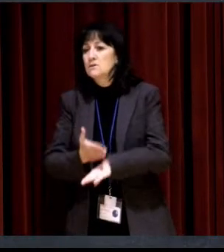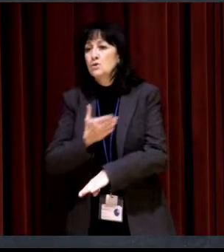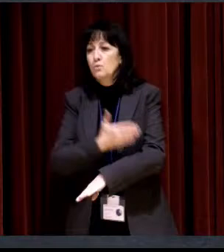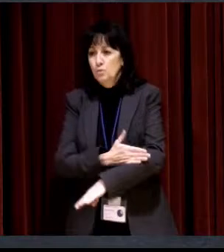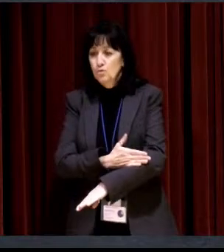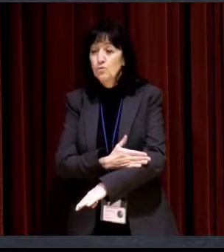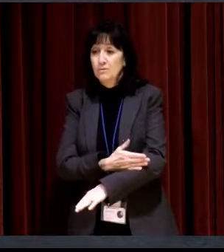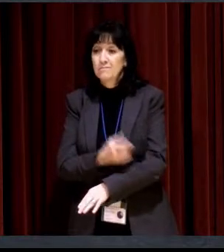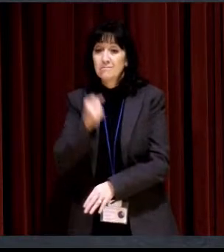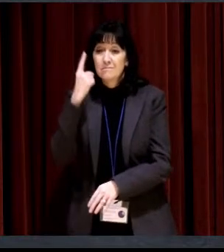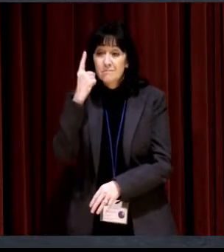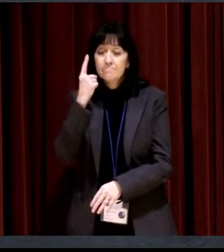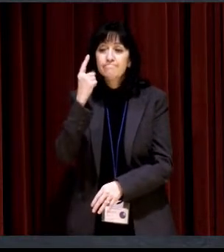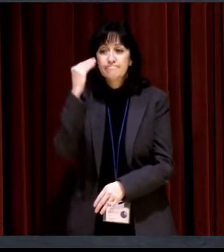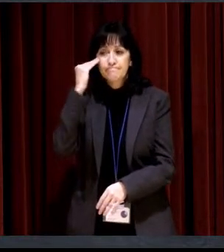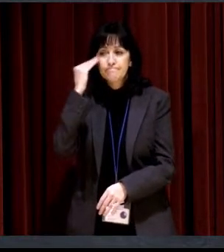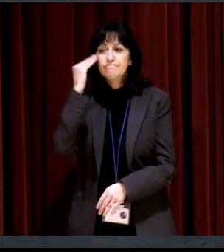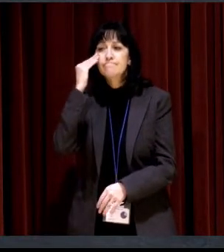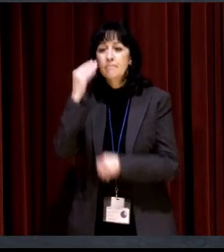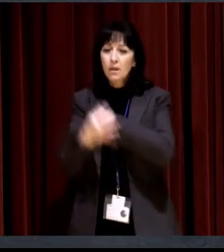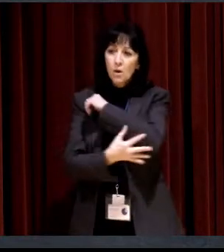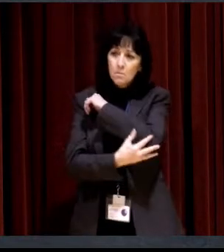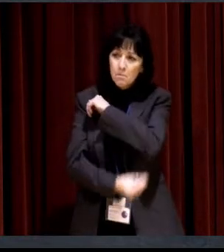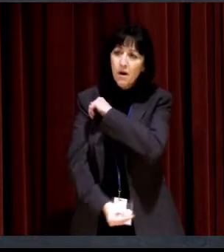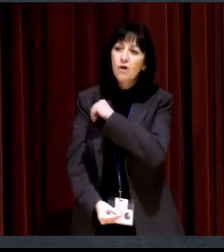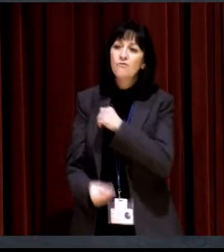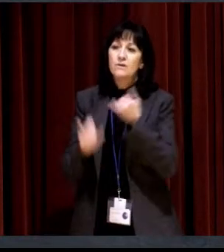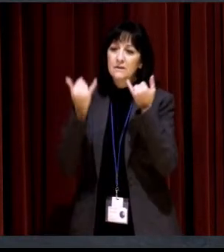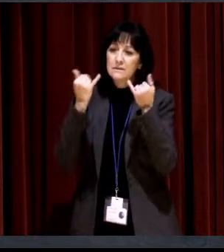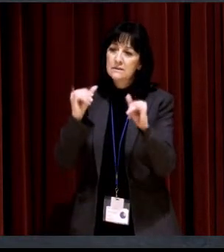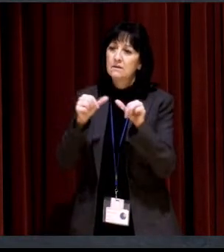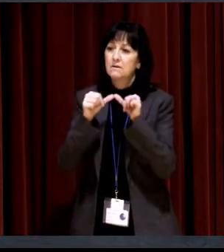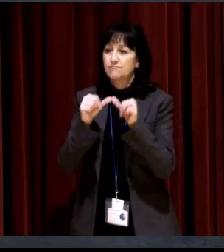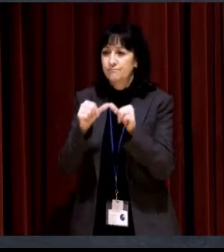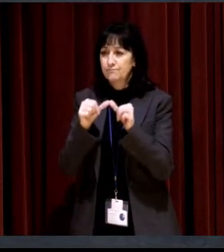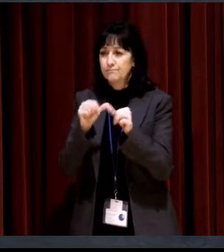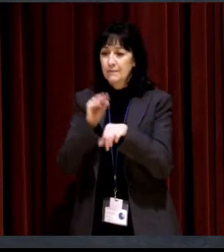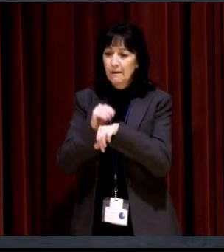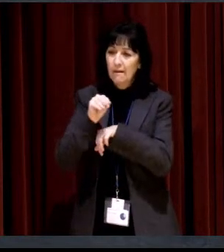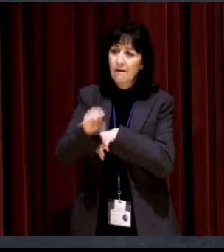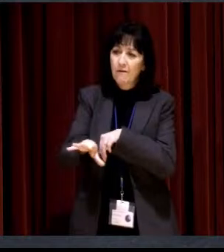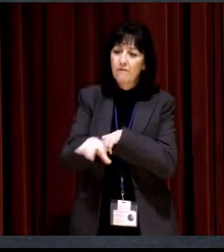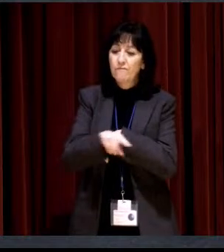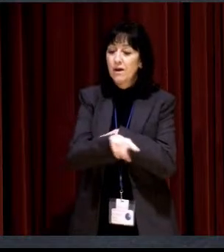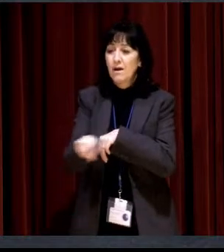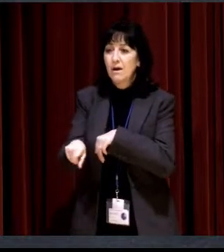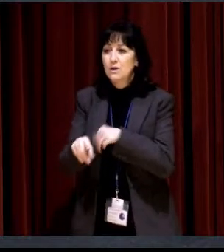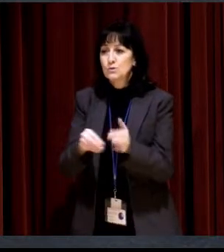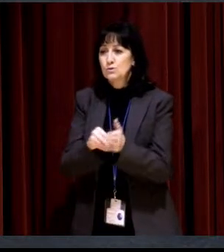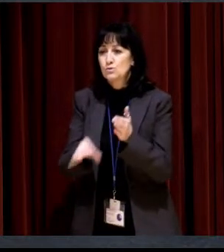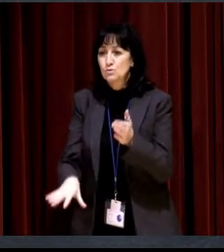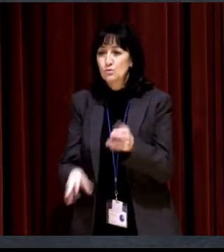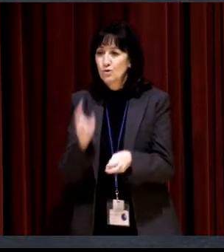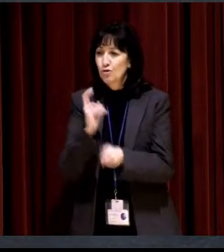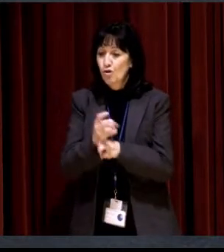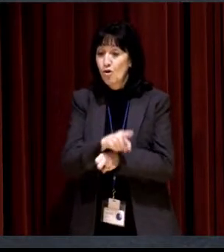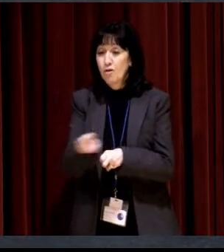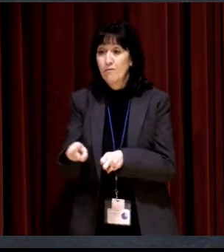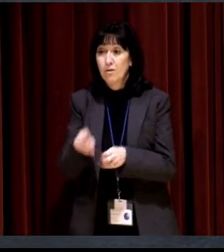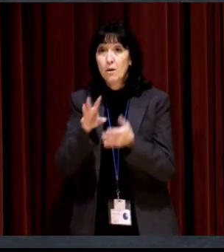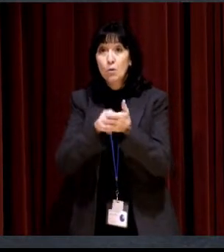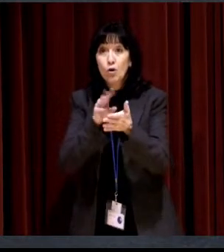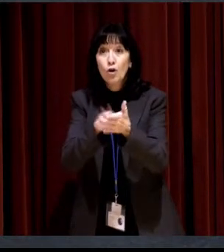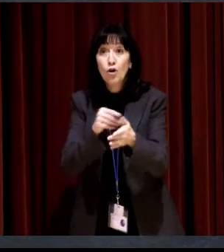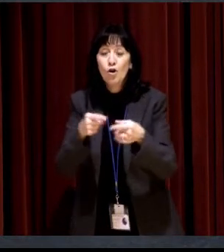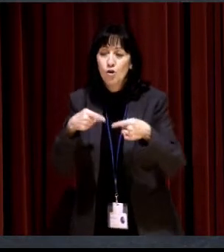the conditions of poverty that affect the learning of our students? Absolutely. Again, for me to stand here and say,